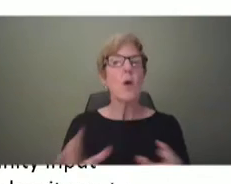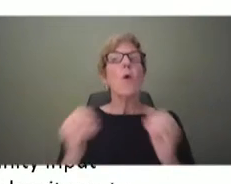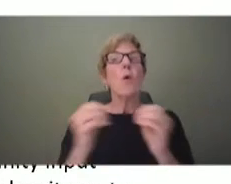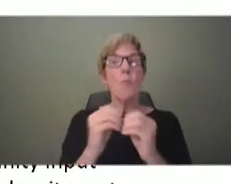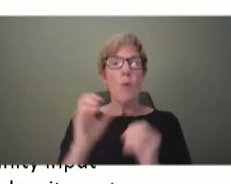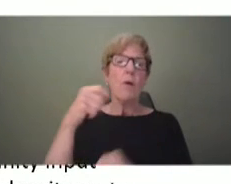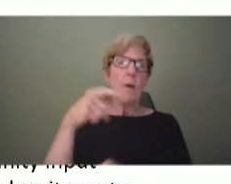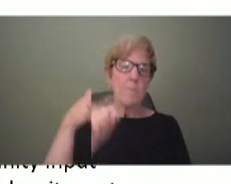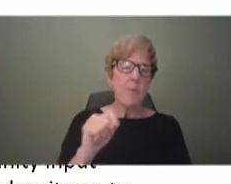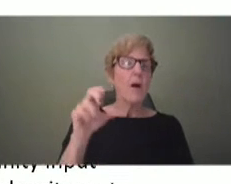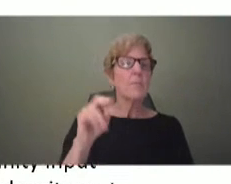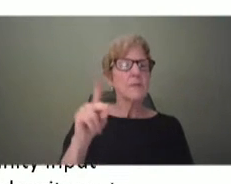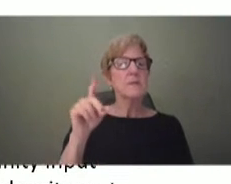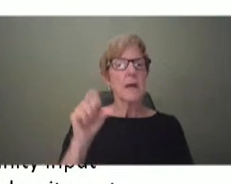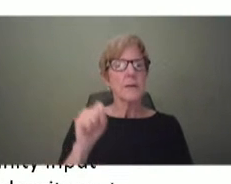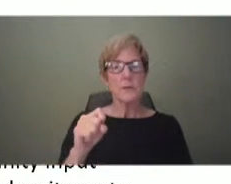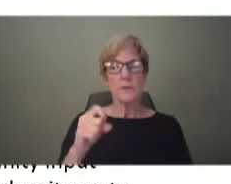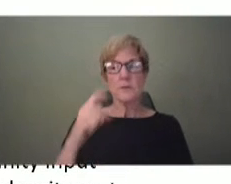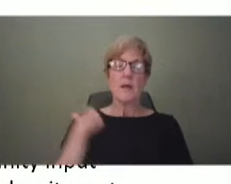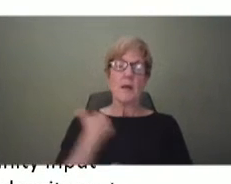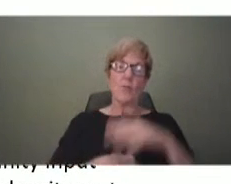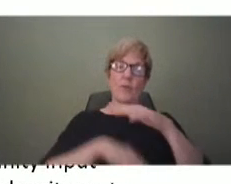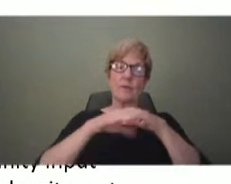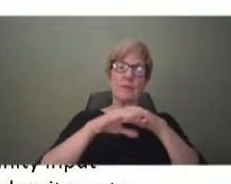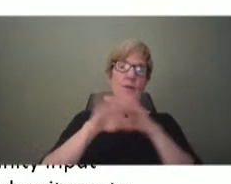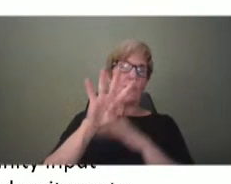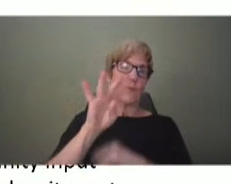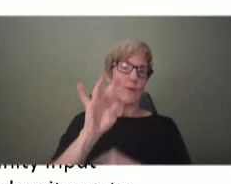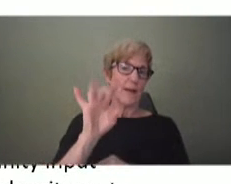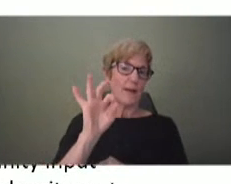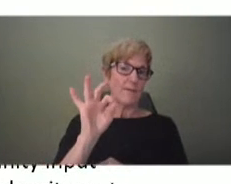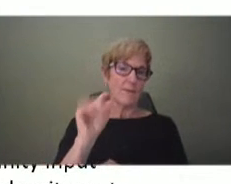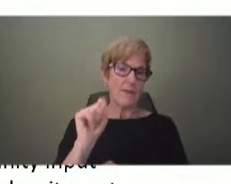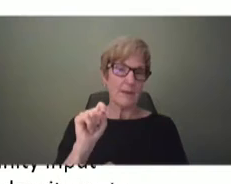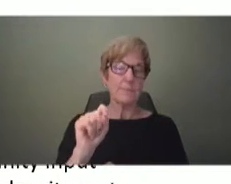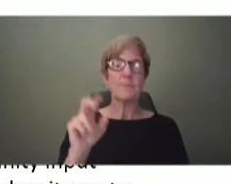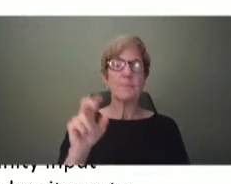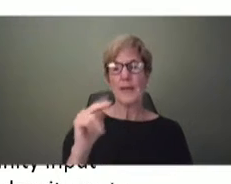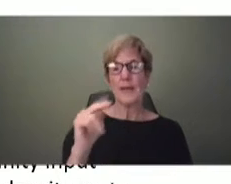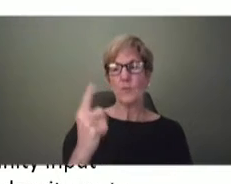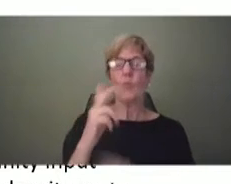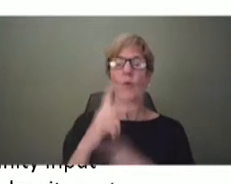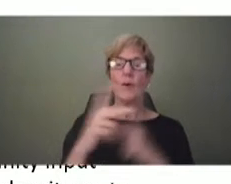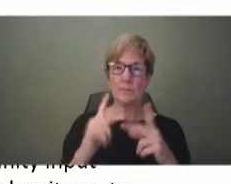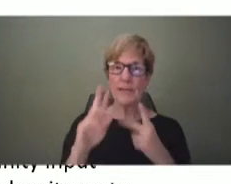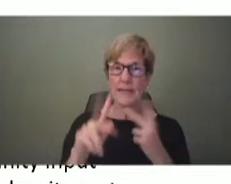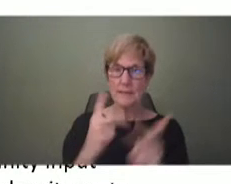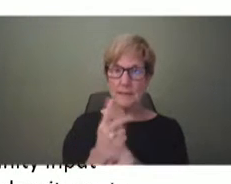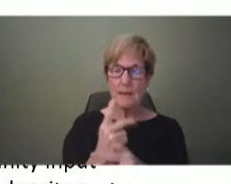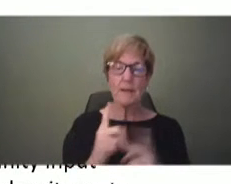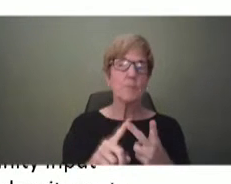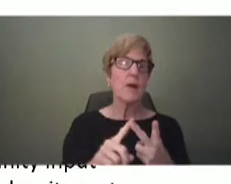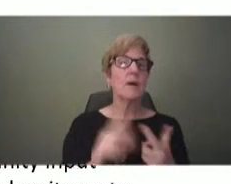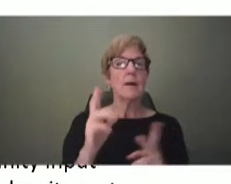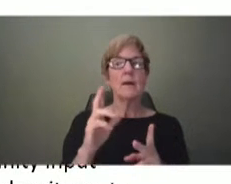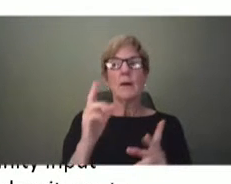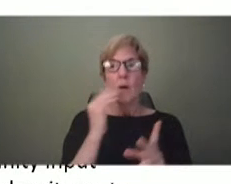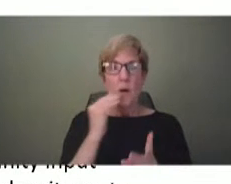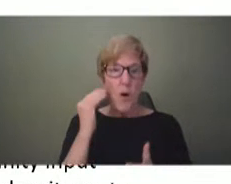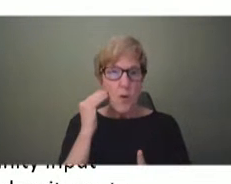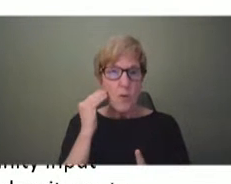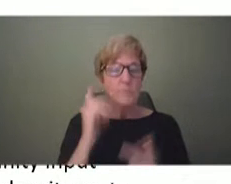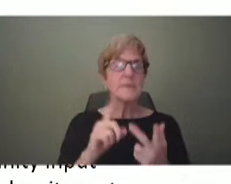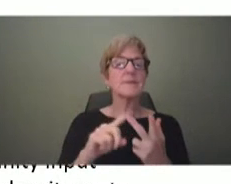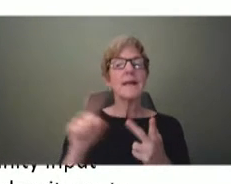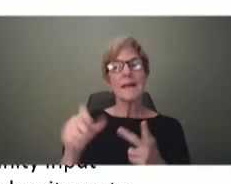Dave mentioned our height is limited to 48 ft that's consistent with N1 Place type it's a residential use and there are additional properties around